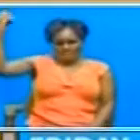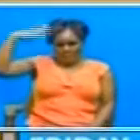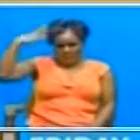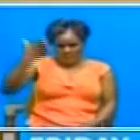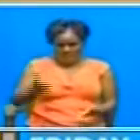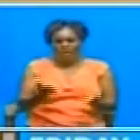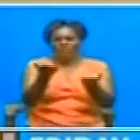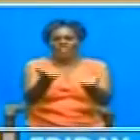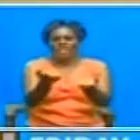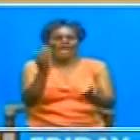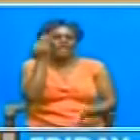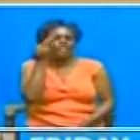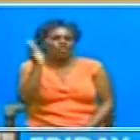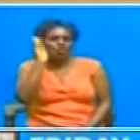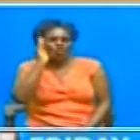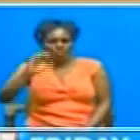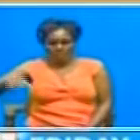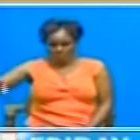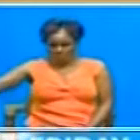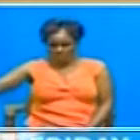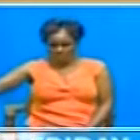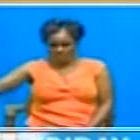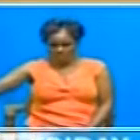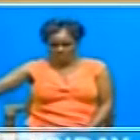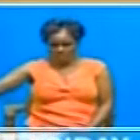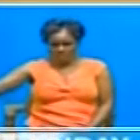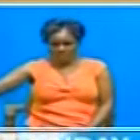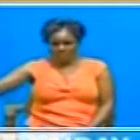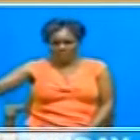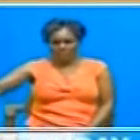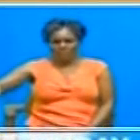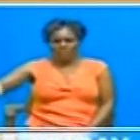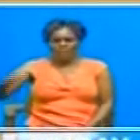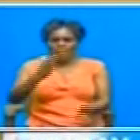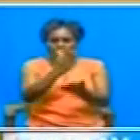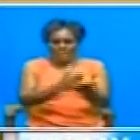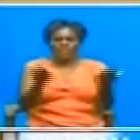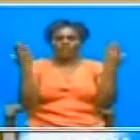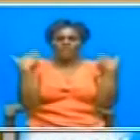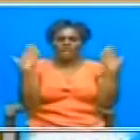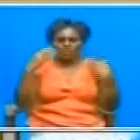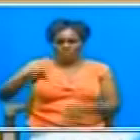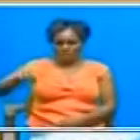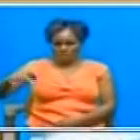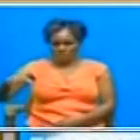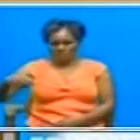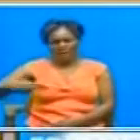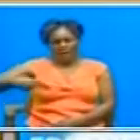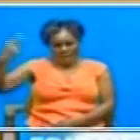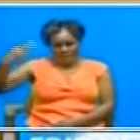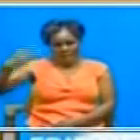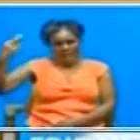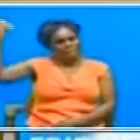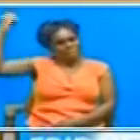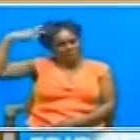is available in Isiolo County and this part of Meru County at a high voltage.